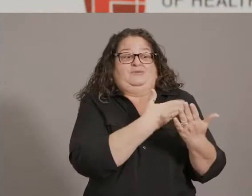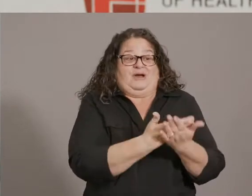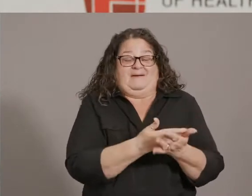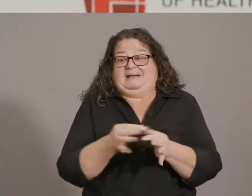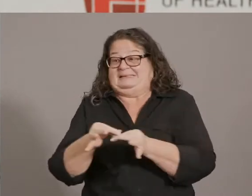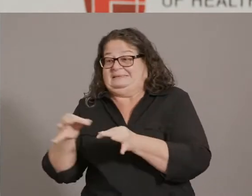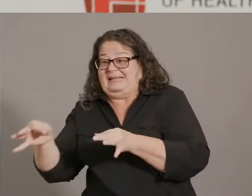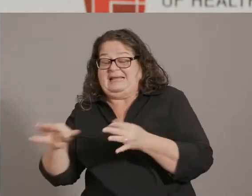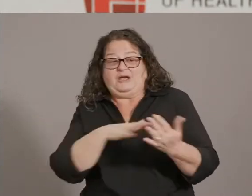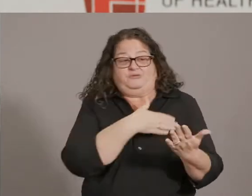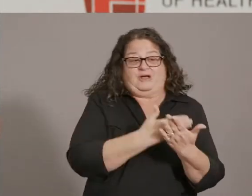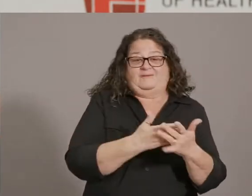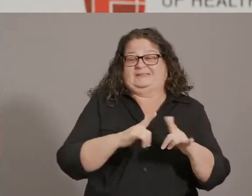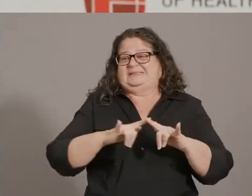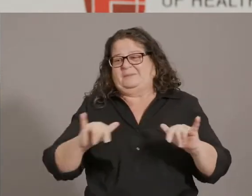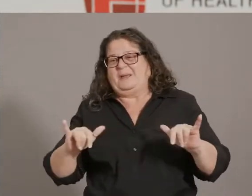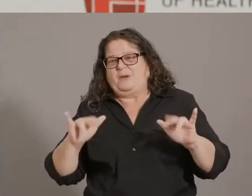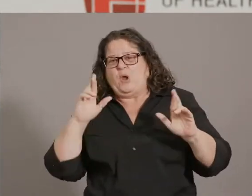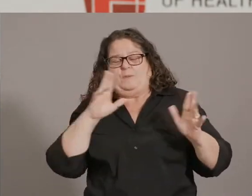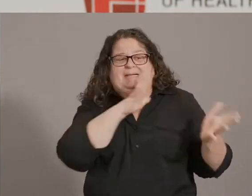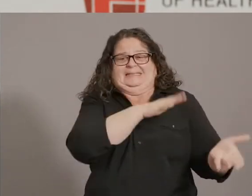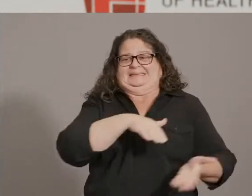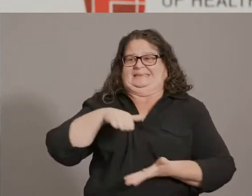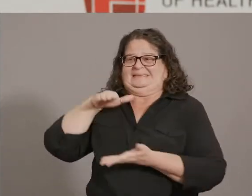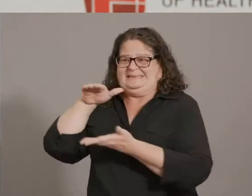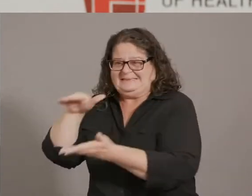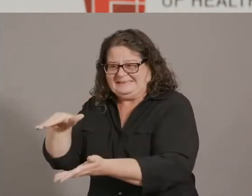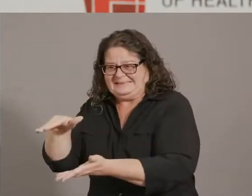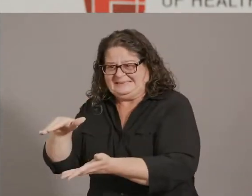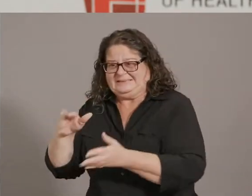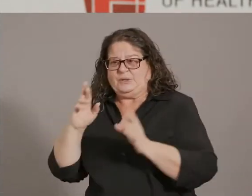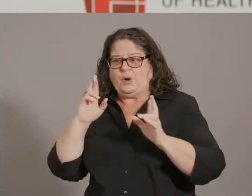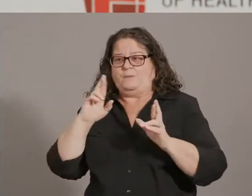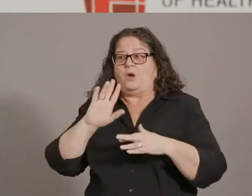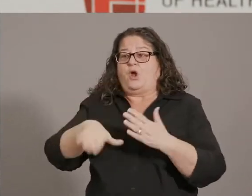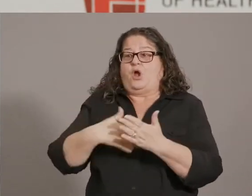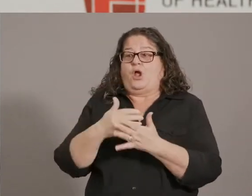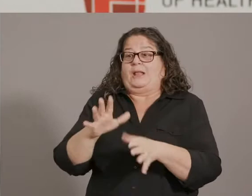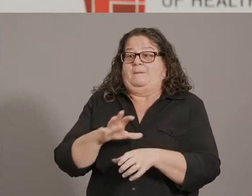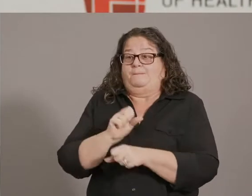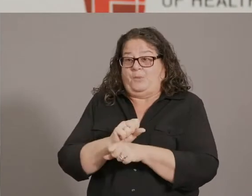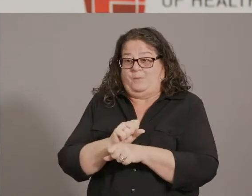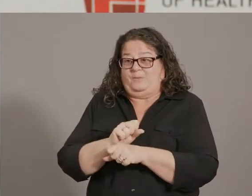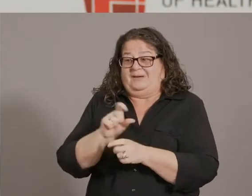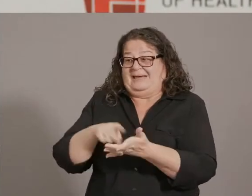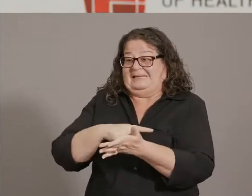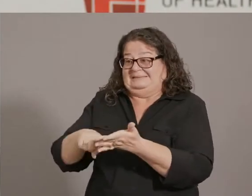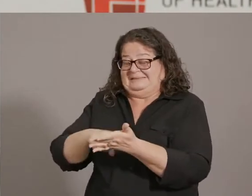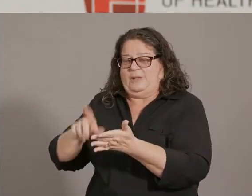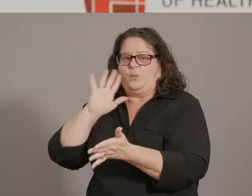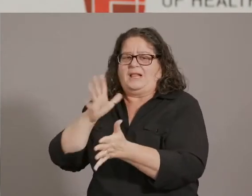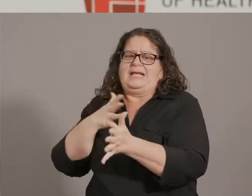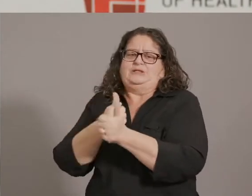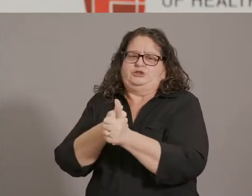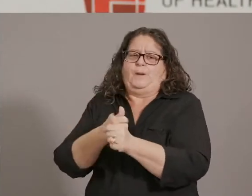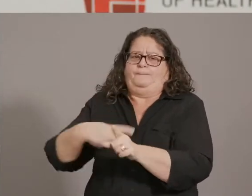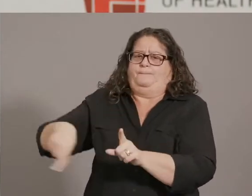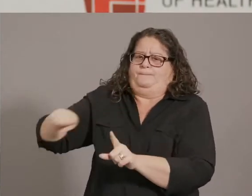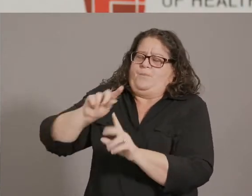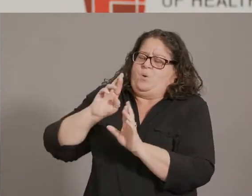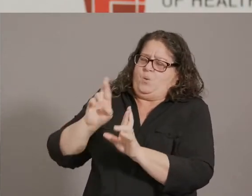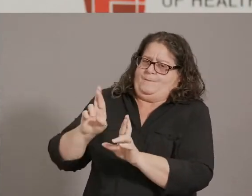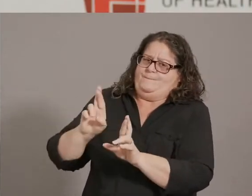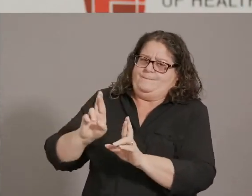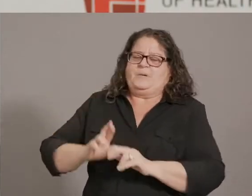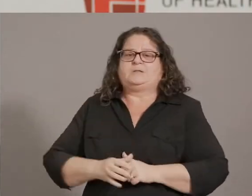week and can get to some of those appointments that were canceled. Great news about